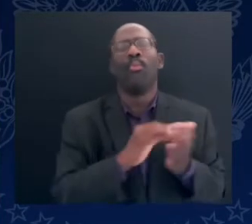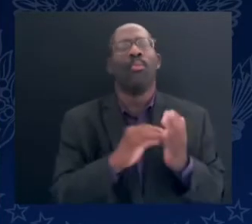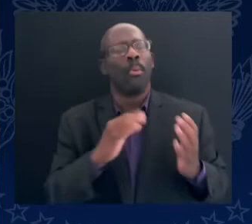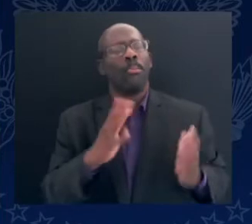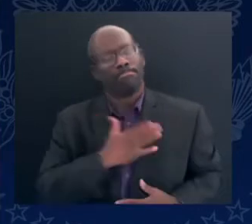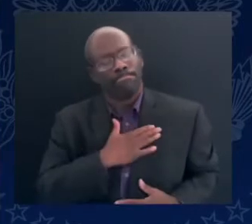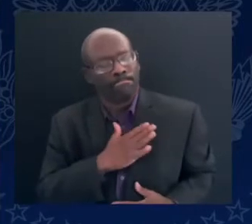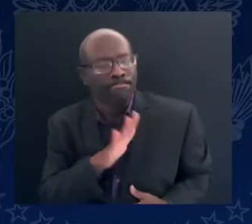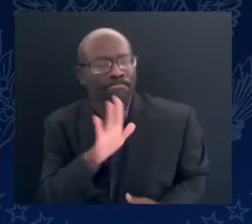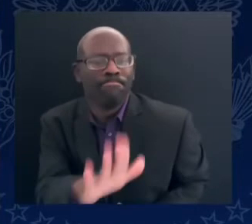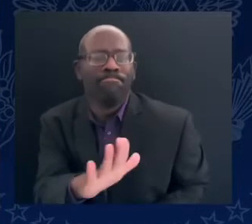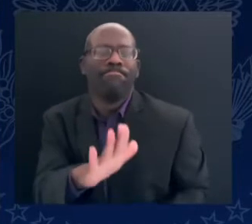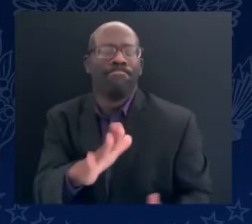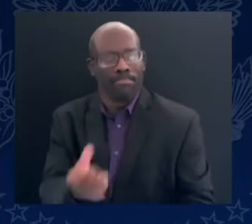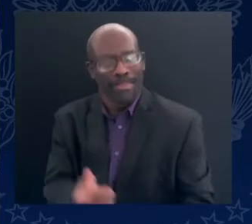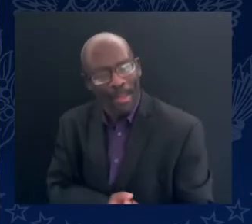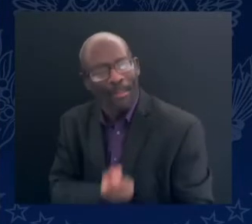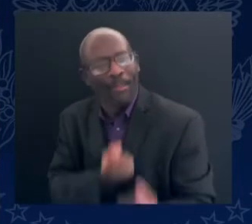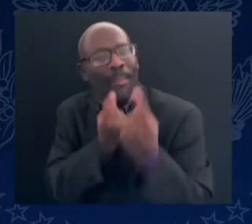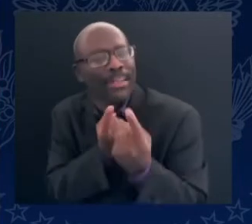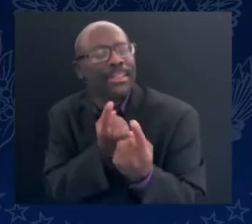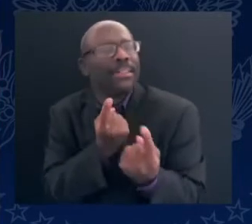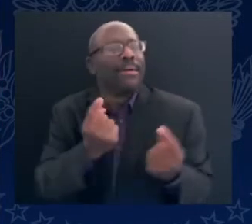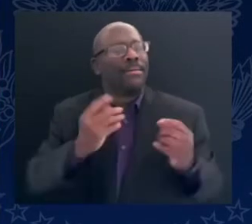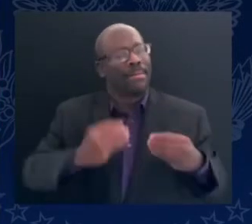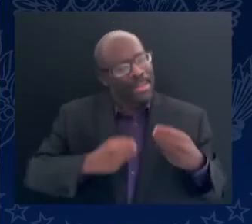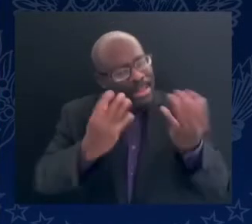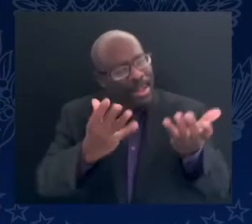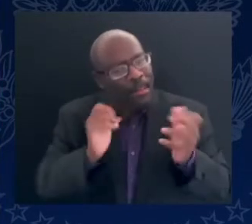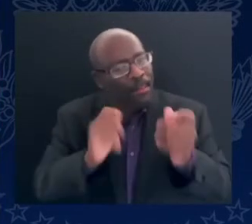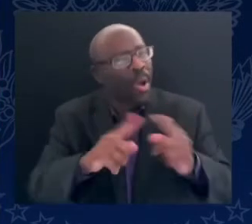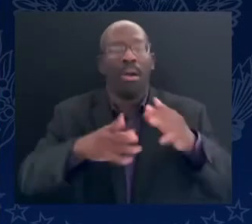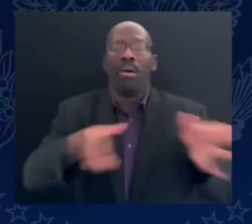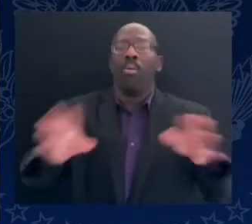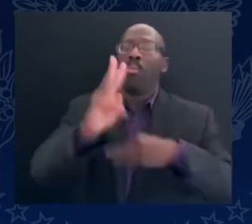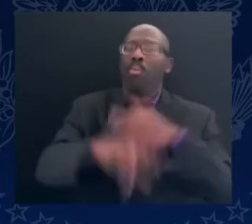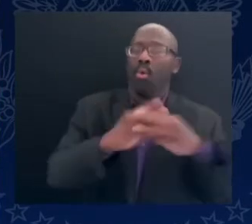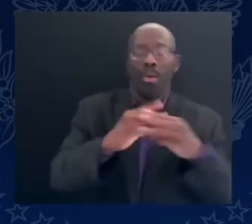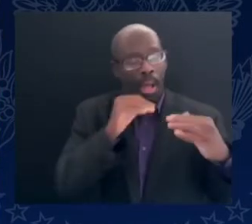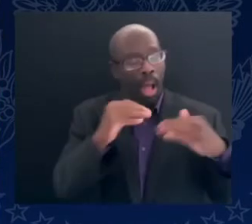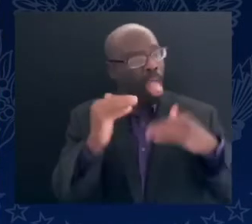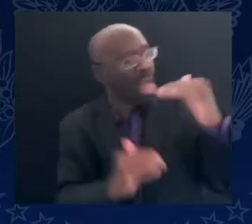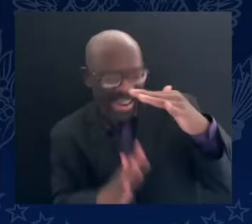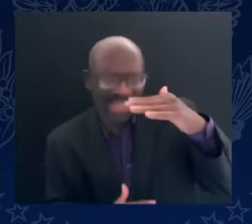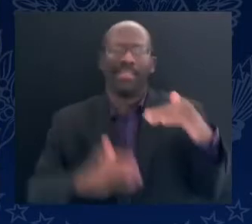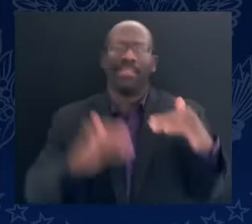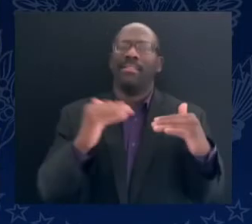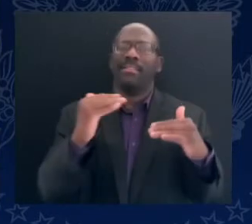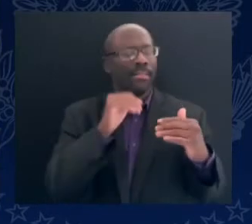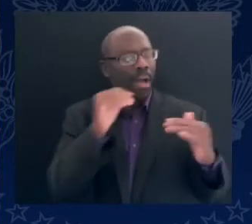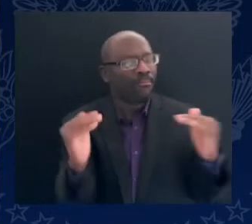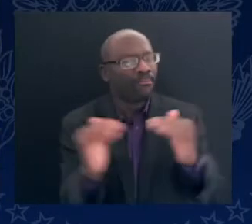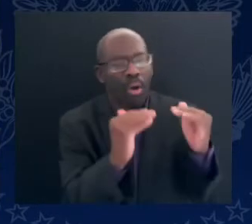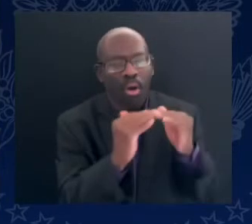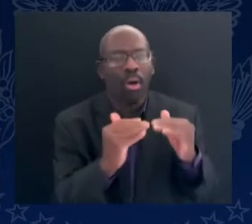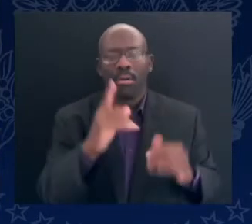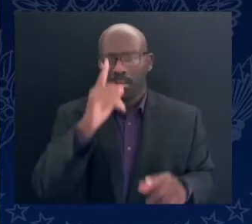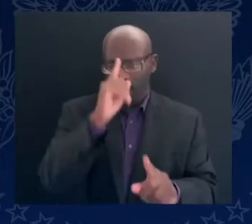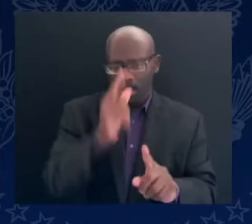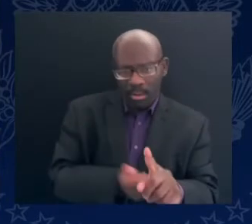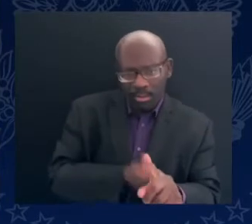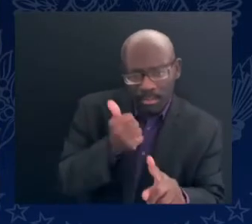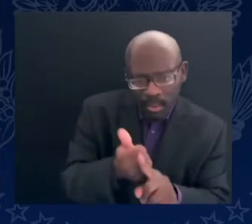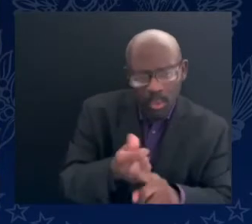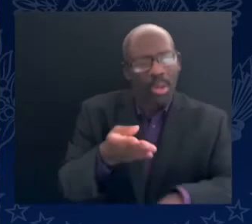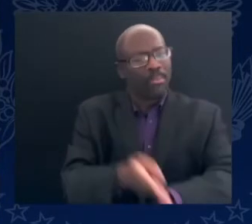Give back. This world is unequal and unfair. It's on us to make it better. By opening a dialogue, we have opened